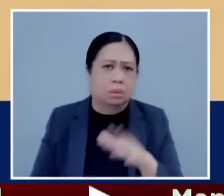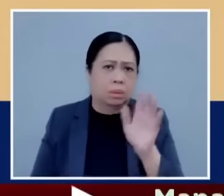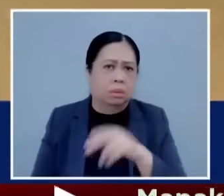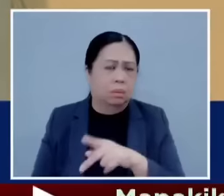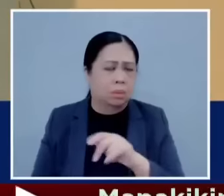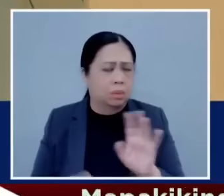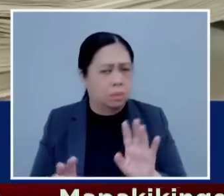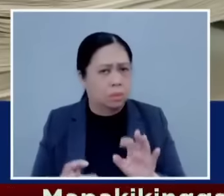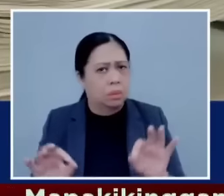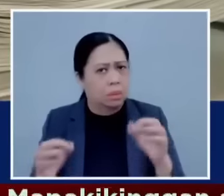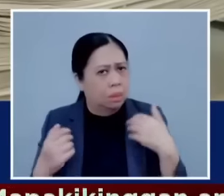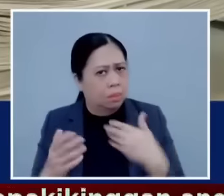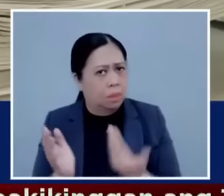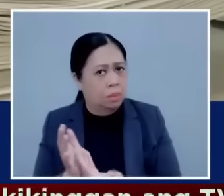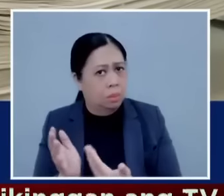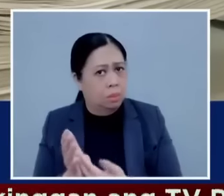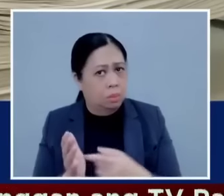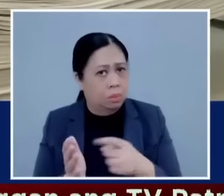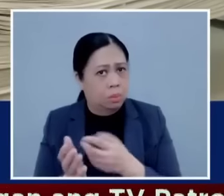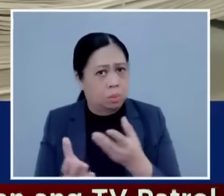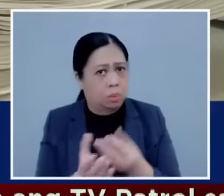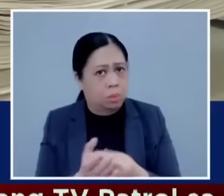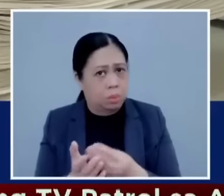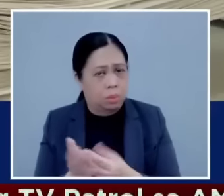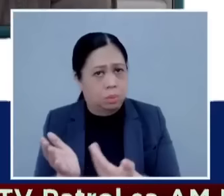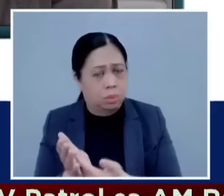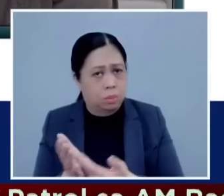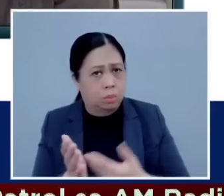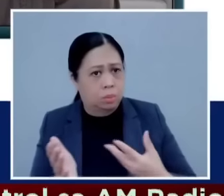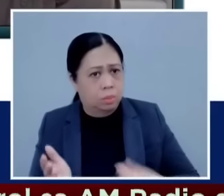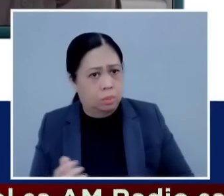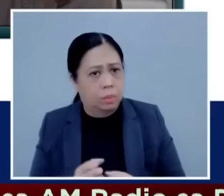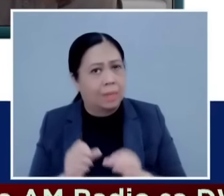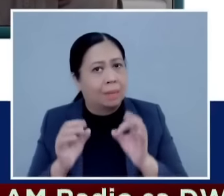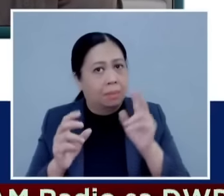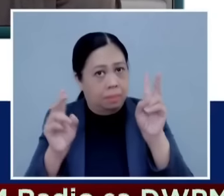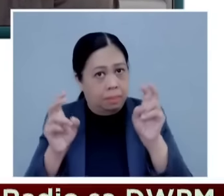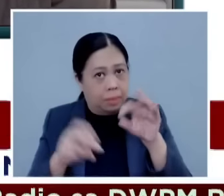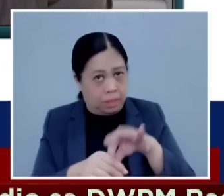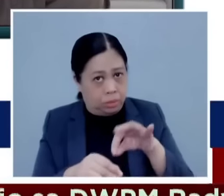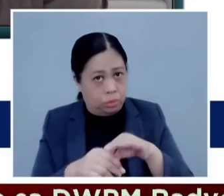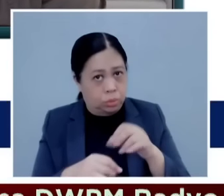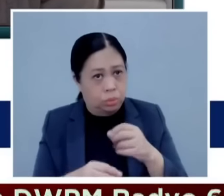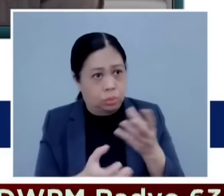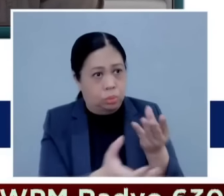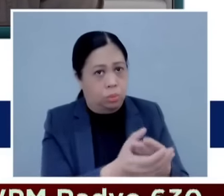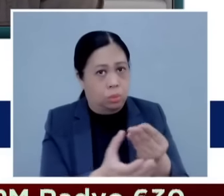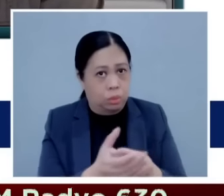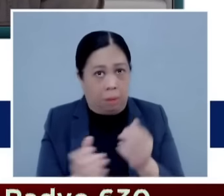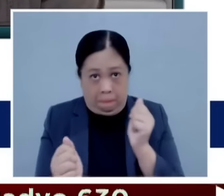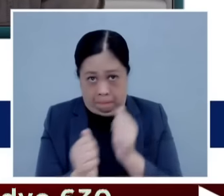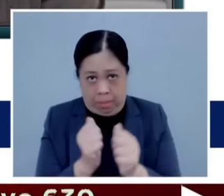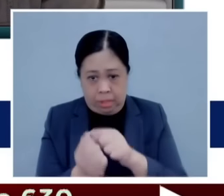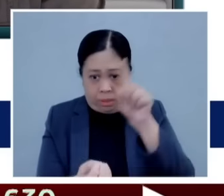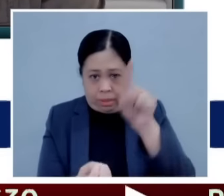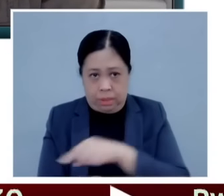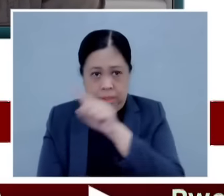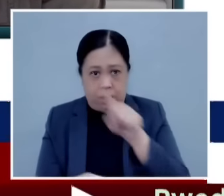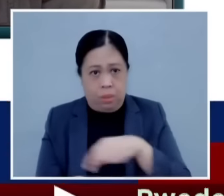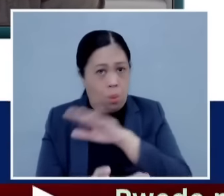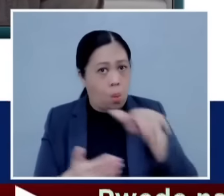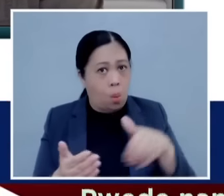lalo't hindi pa naman napapatunayan ang umano'y bilihan ng pirma. Pag may allegation ba sa election na may vote buying, does it invalidate the whole